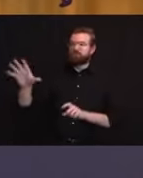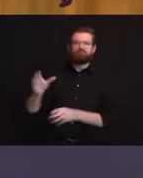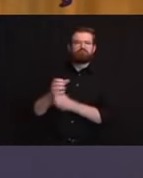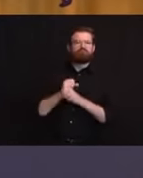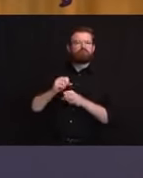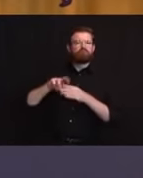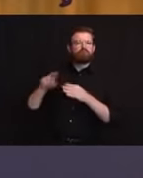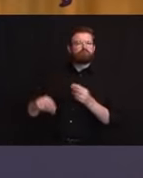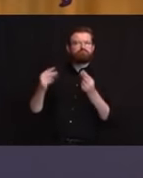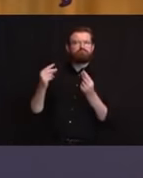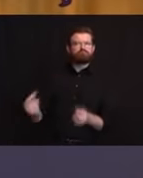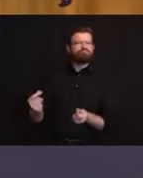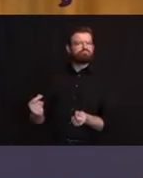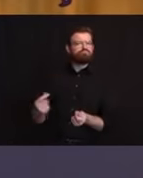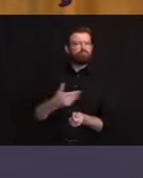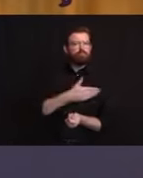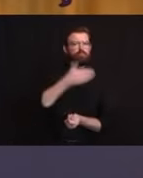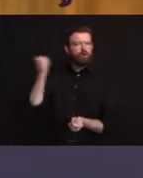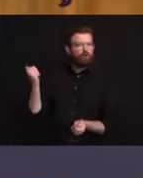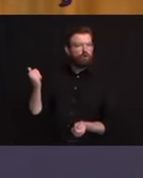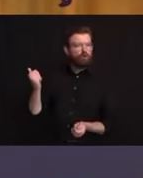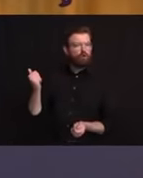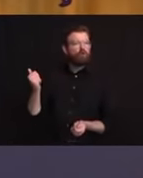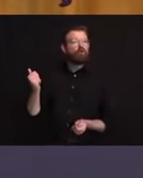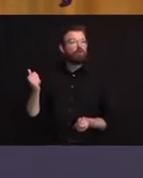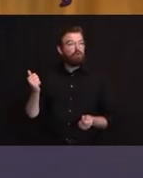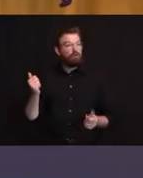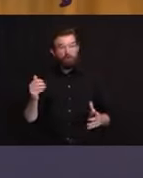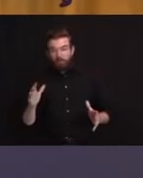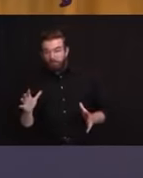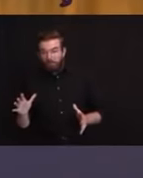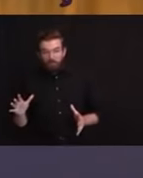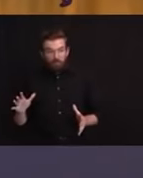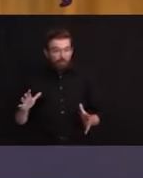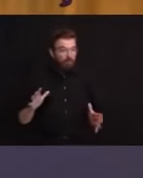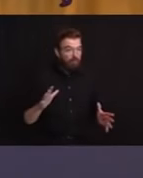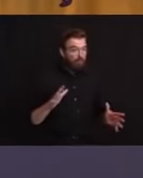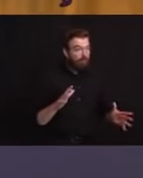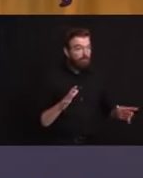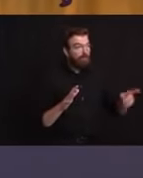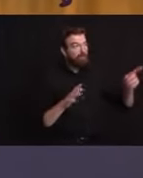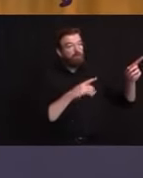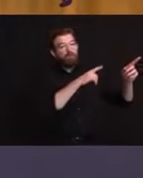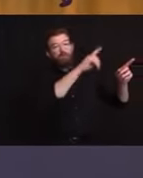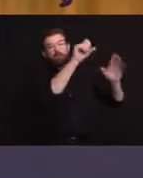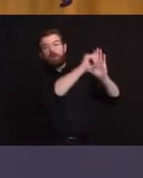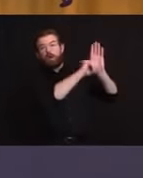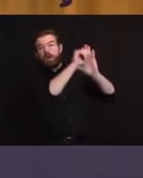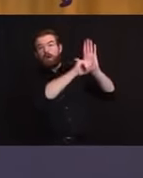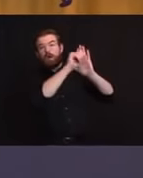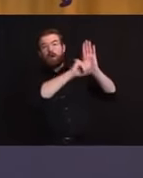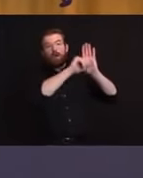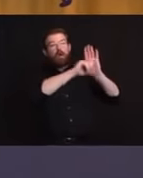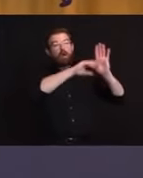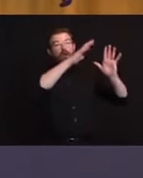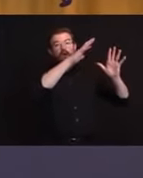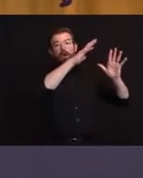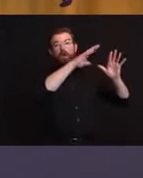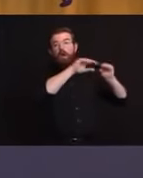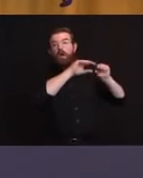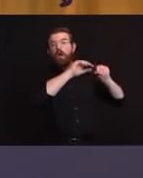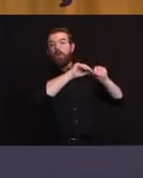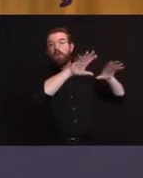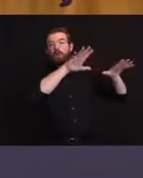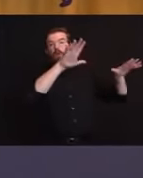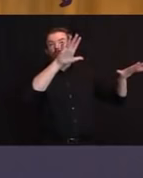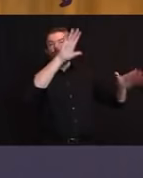see these fires begin to diminish somewhat nationally. That all of the above gives us the confidence we're going to need to keep